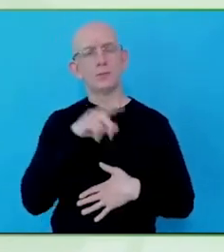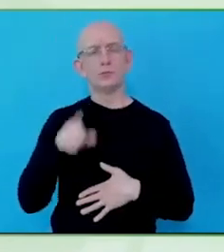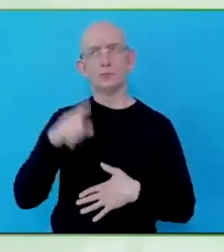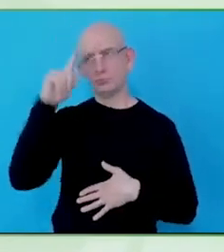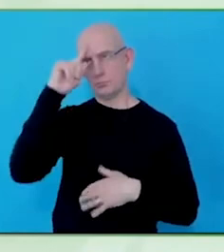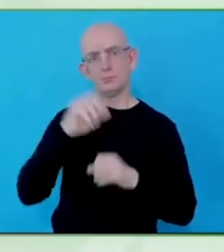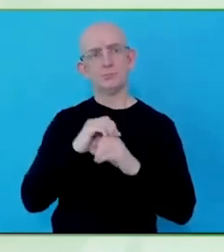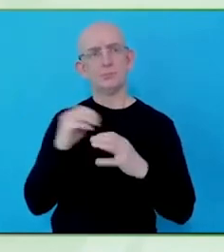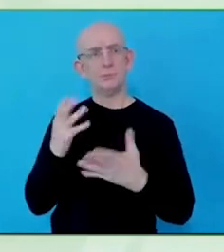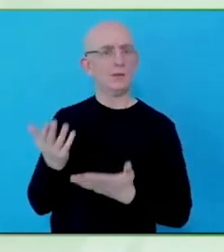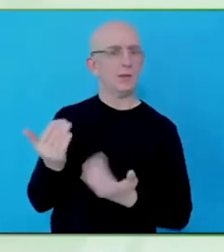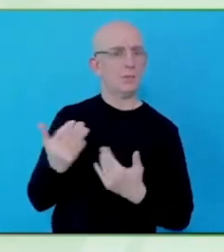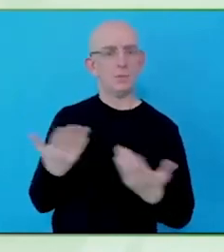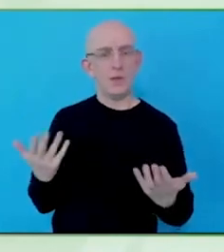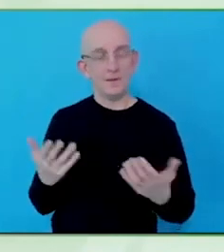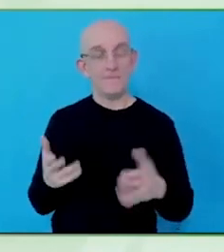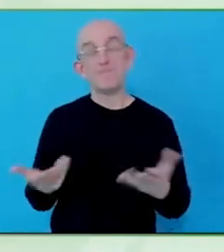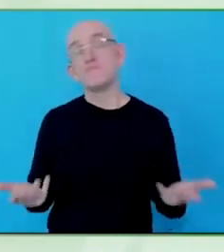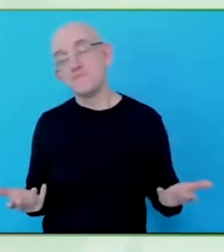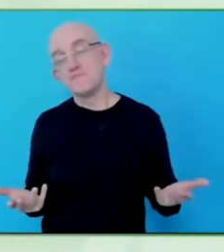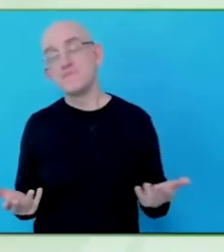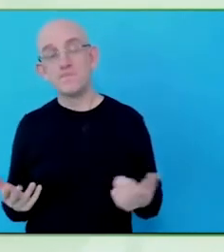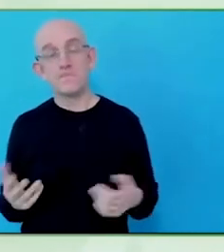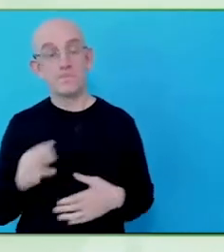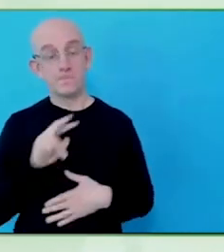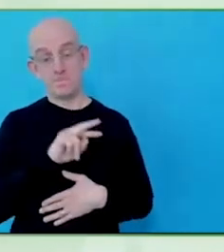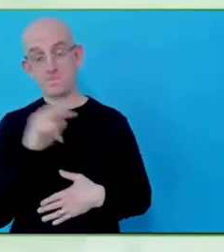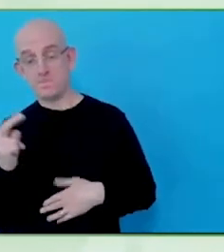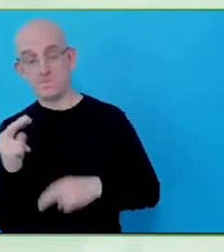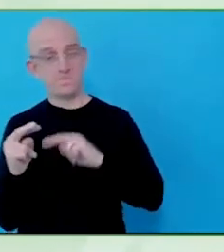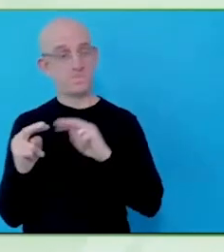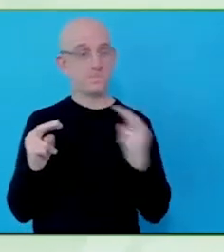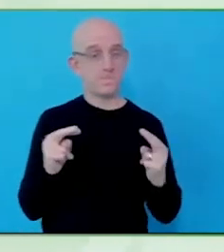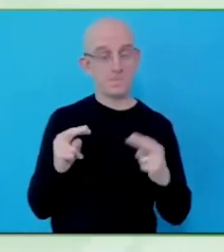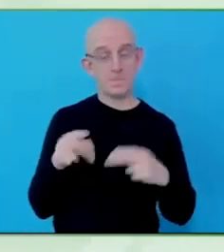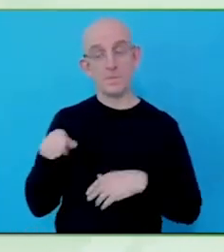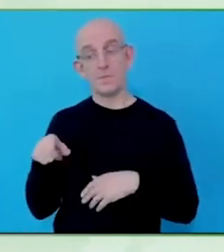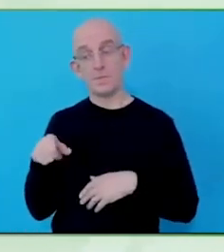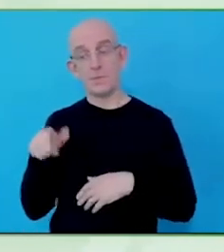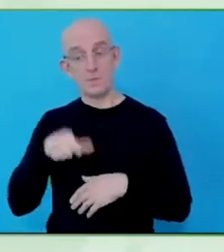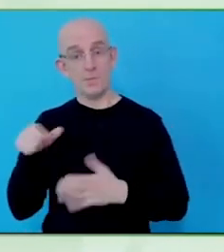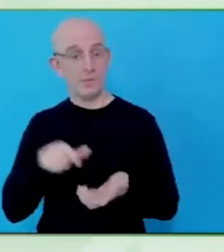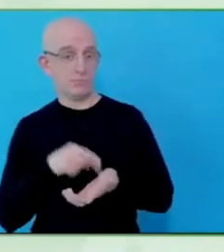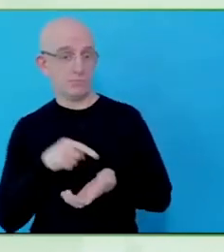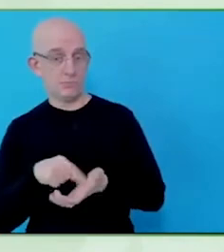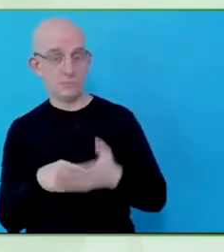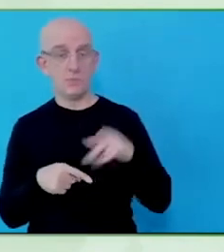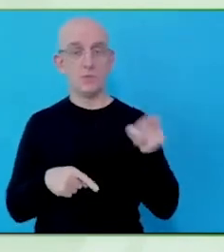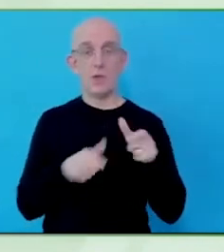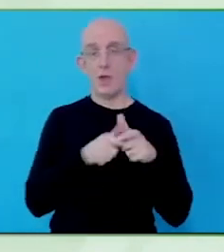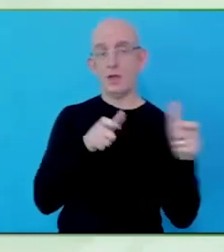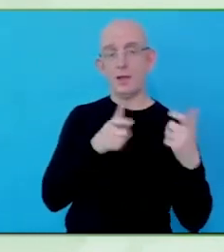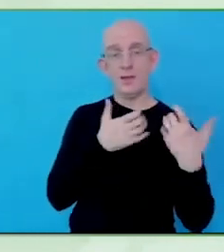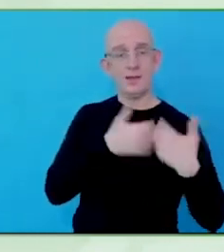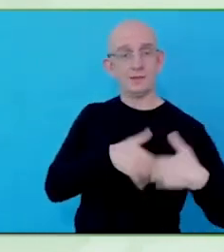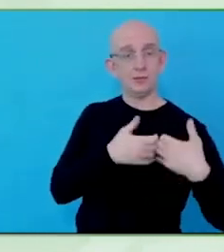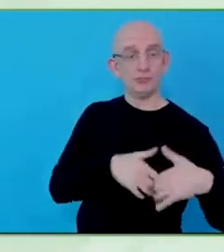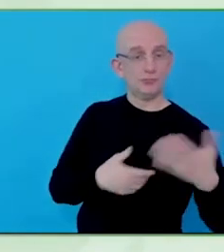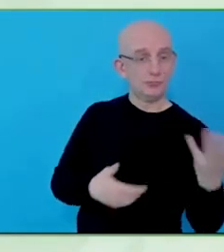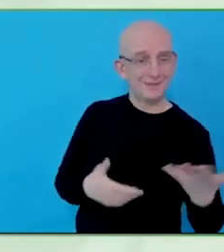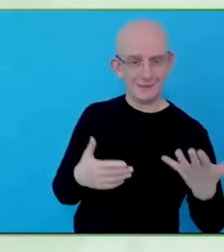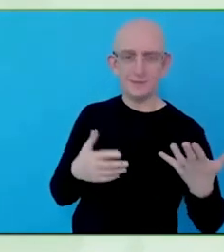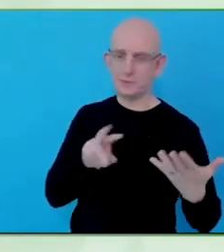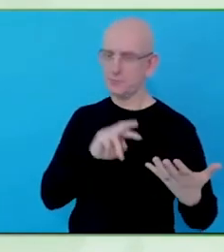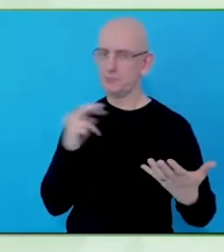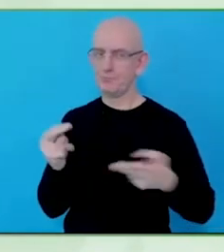that we mentioned, the consumer doesn't see hands-on, right? Because usually the accessibility should be there. The consumer should not have to